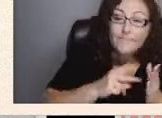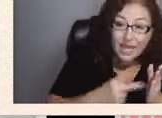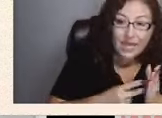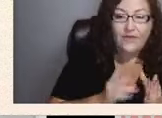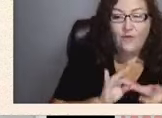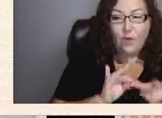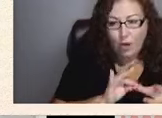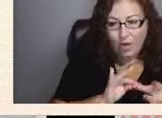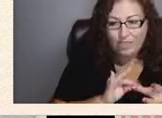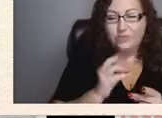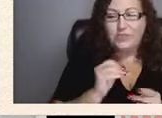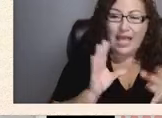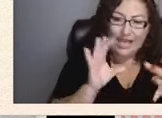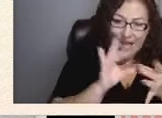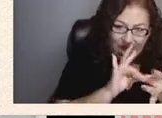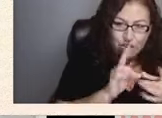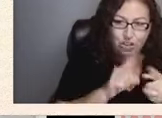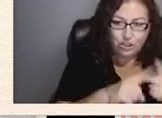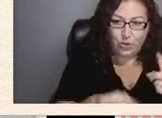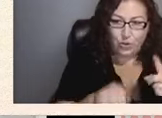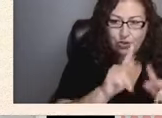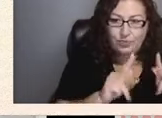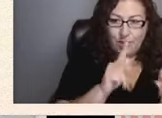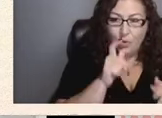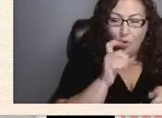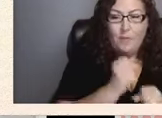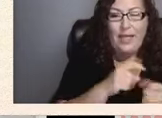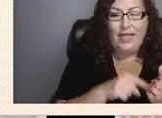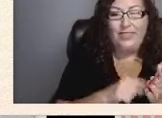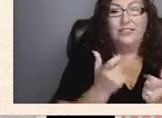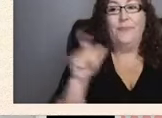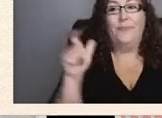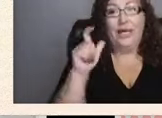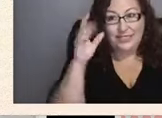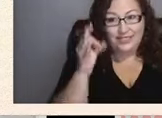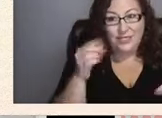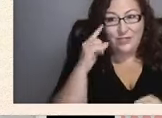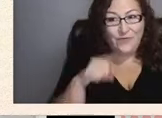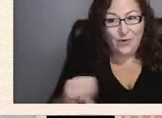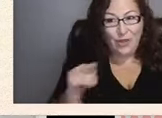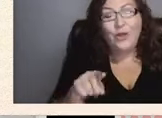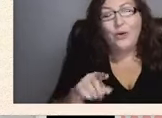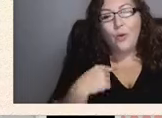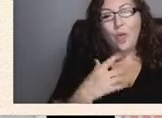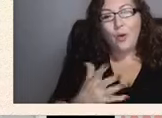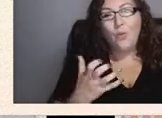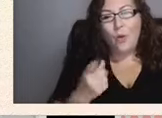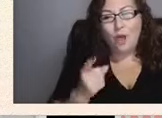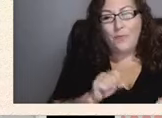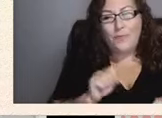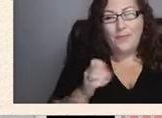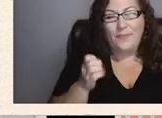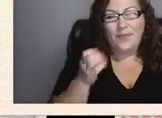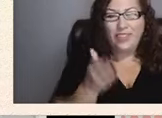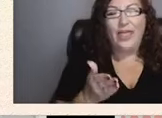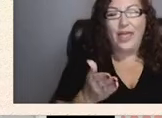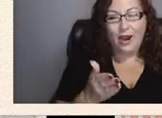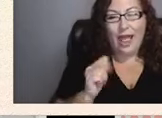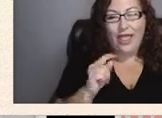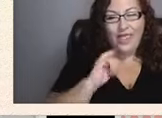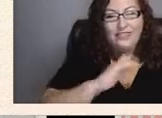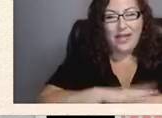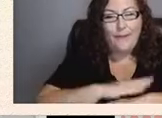and connections to those people who are making these big decisions for you. And we want you to be able to be there at the table.